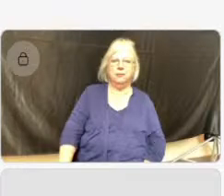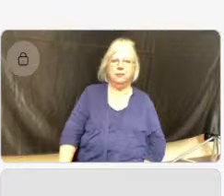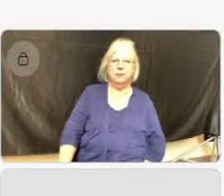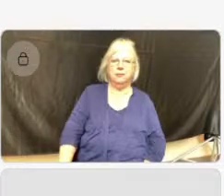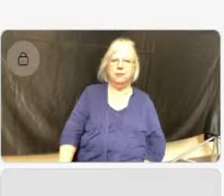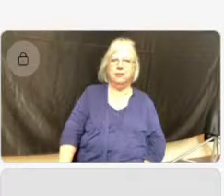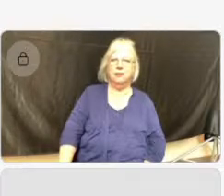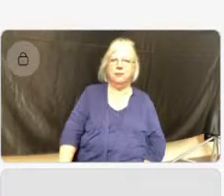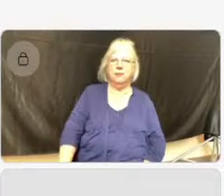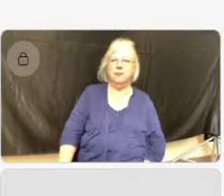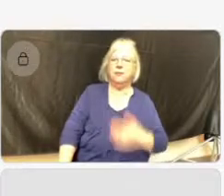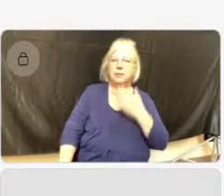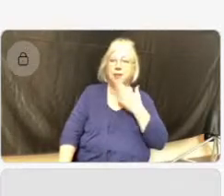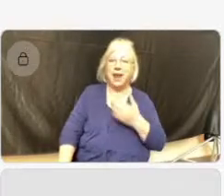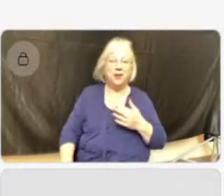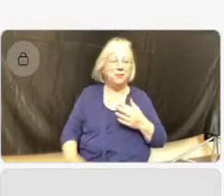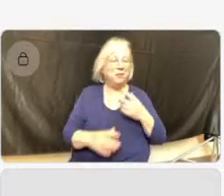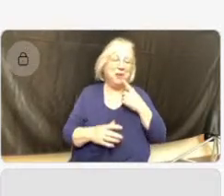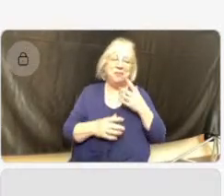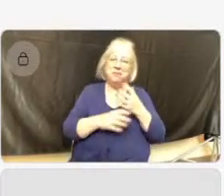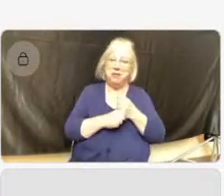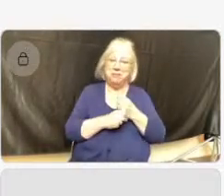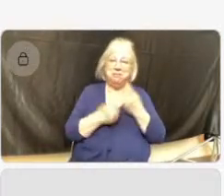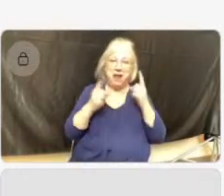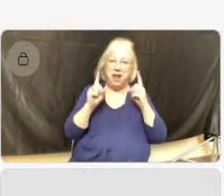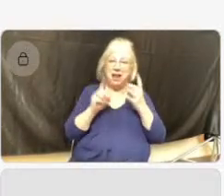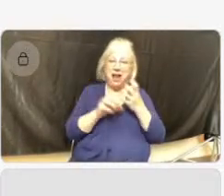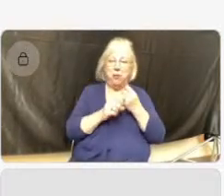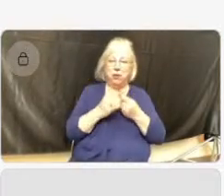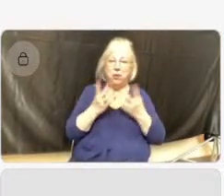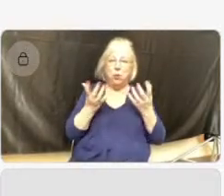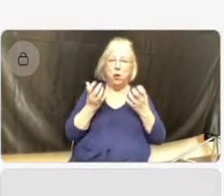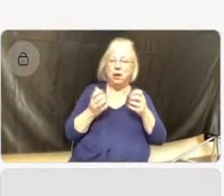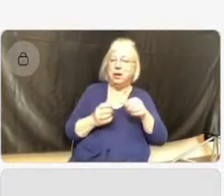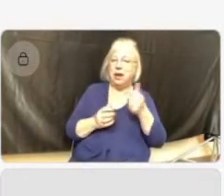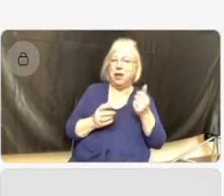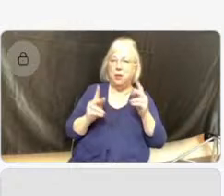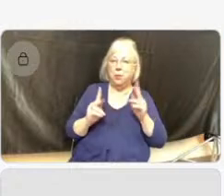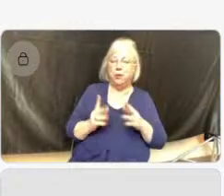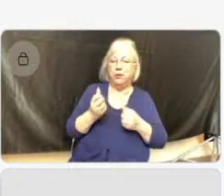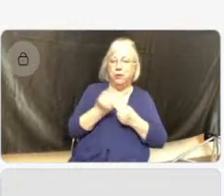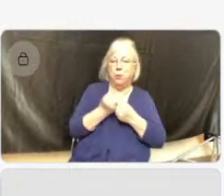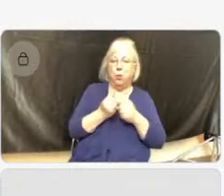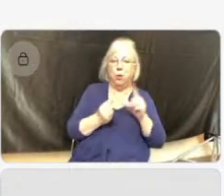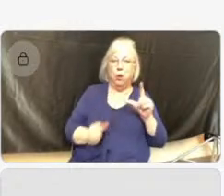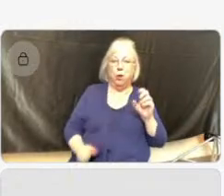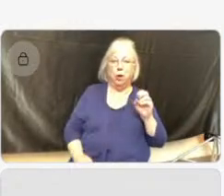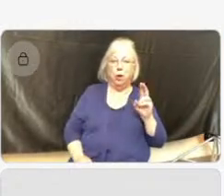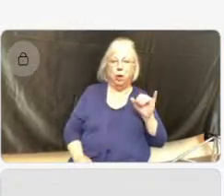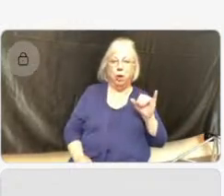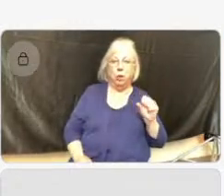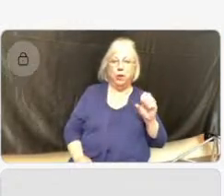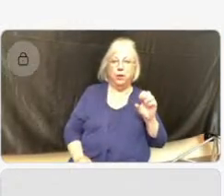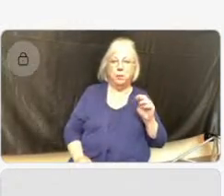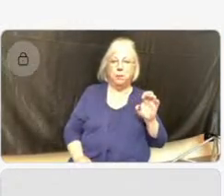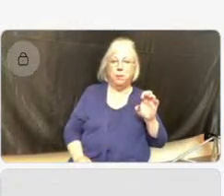Thank you. Yes, sir. You got what you needed? All right. There's another person in support of it, Lewis McDonald.